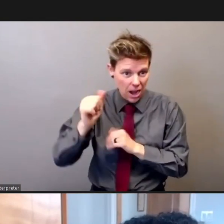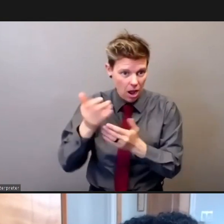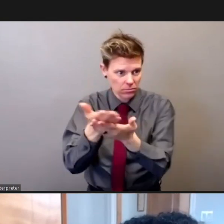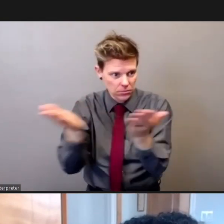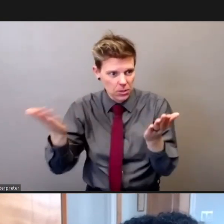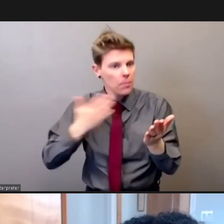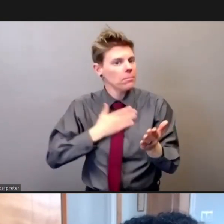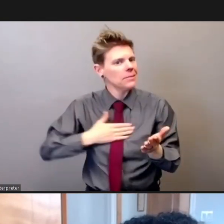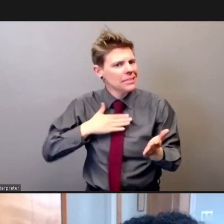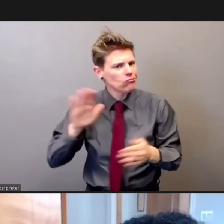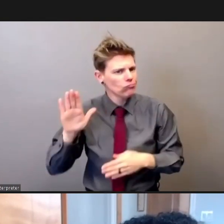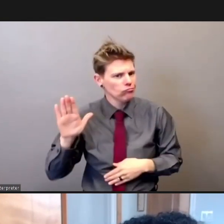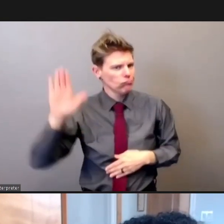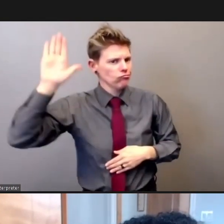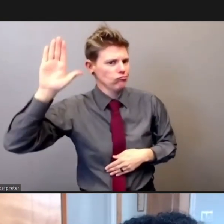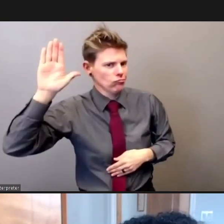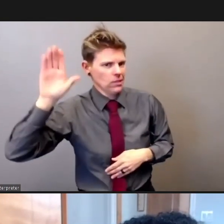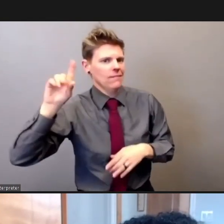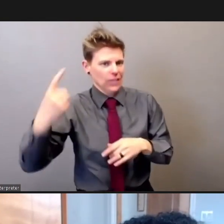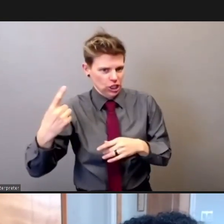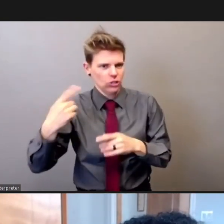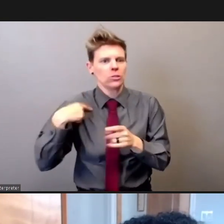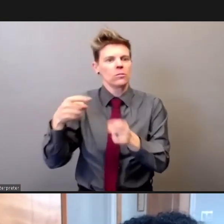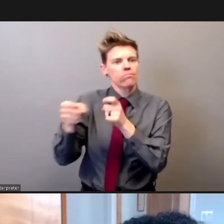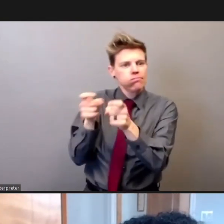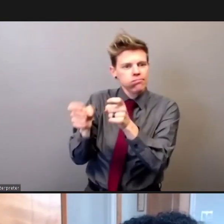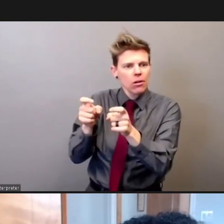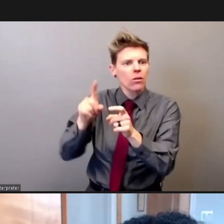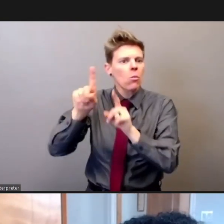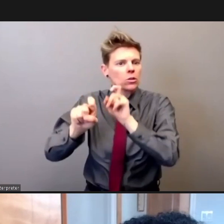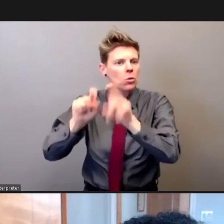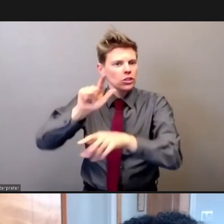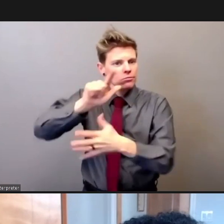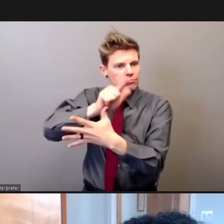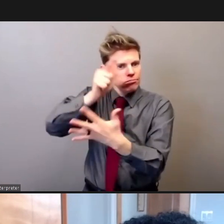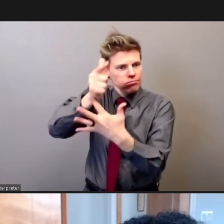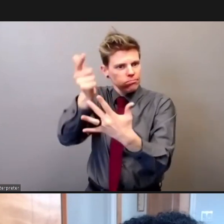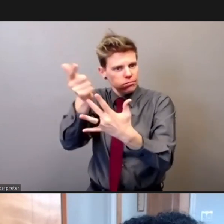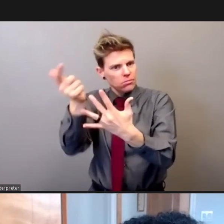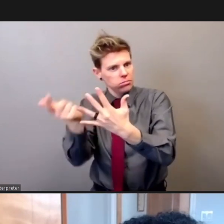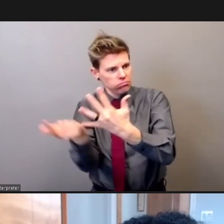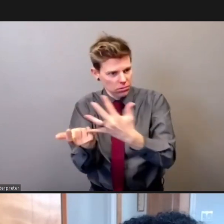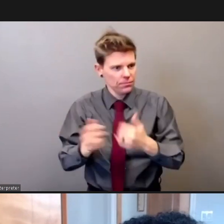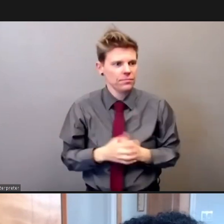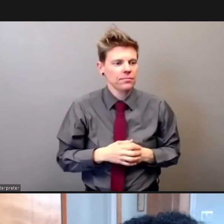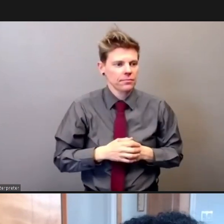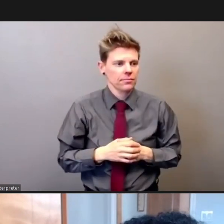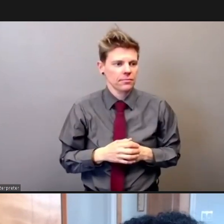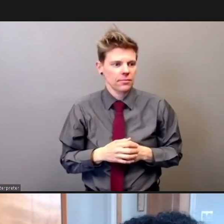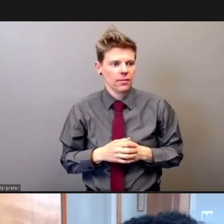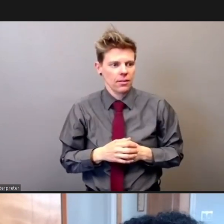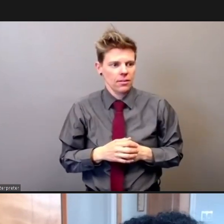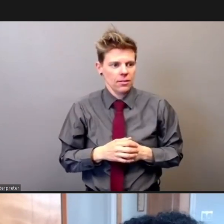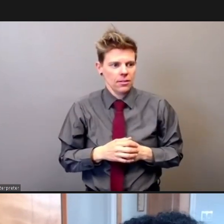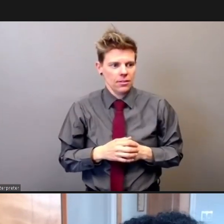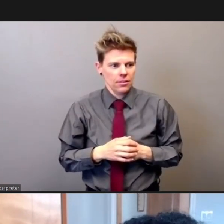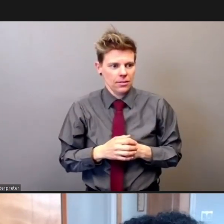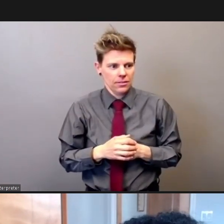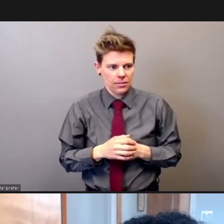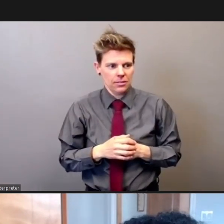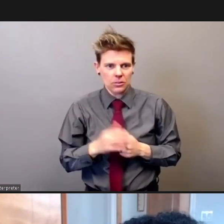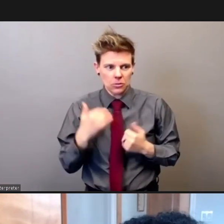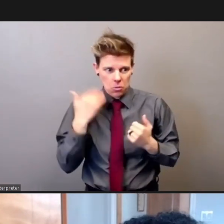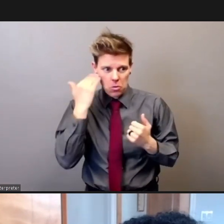in Zoom if you have a question, and to please be conscious of the number of folks we have on here who all want to